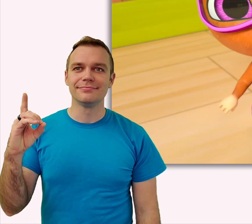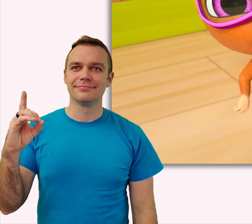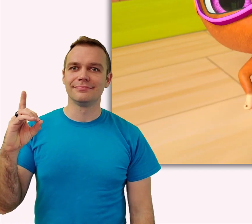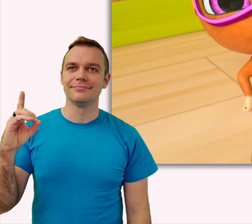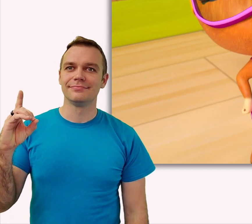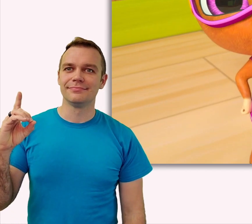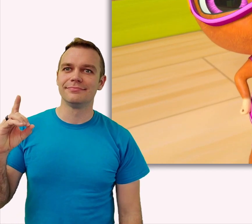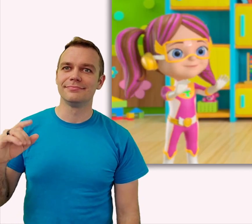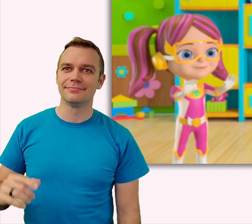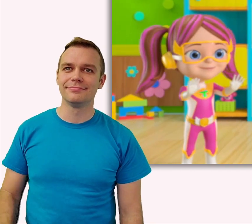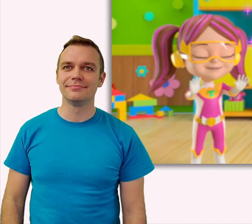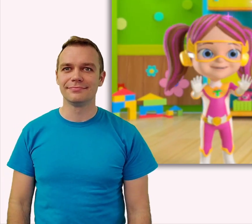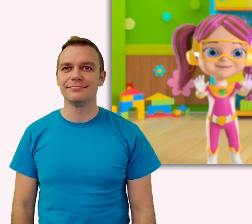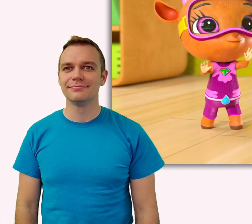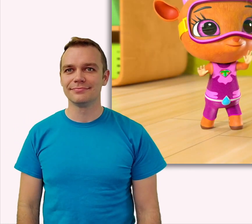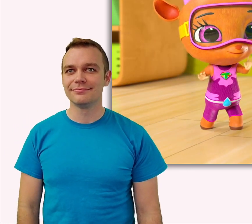D